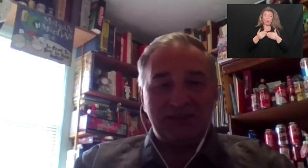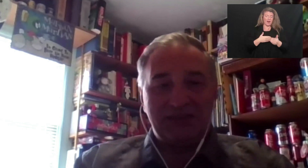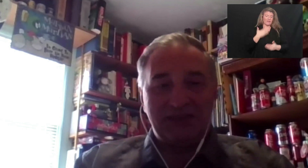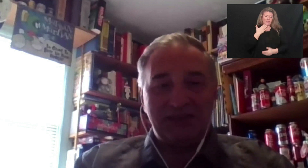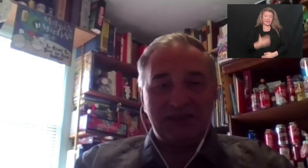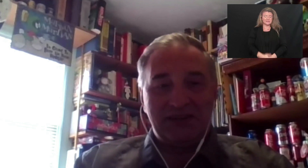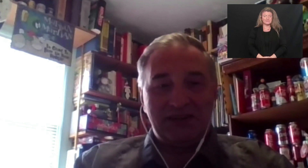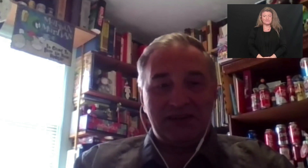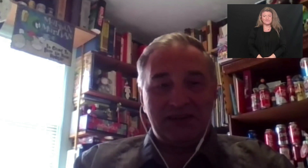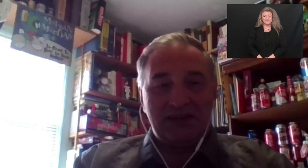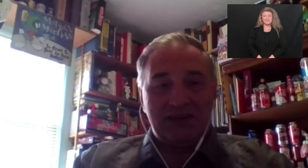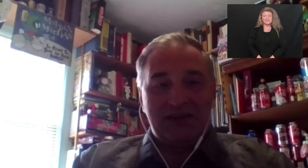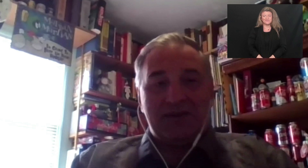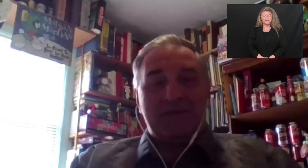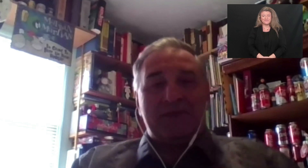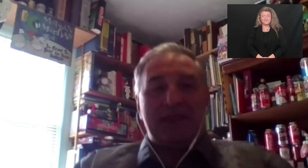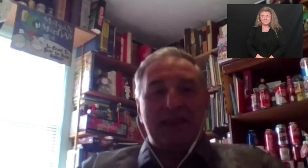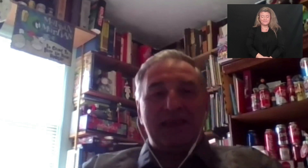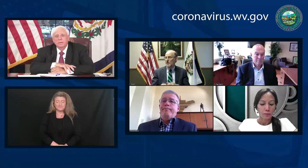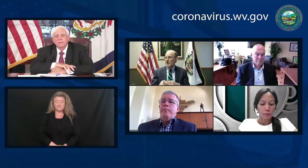Thanks.